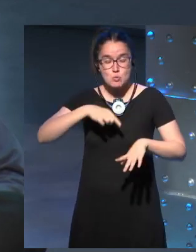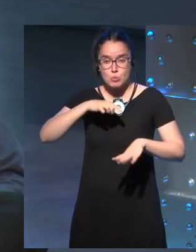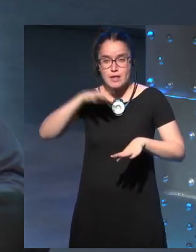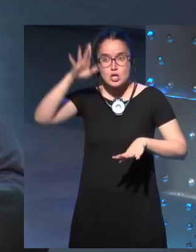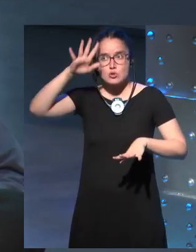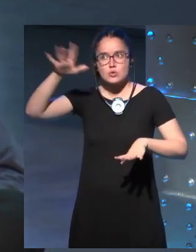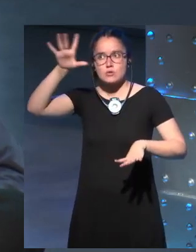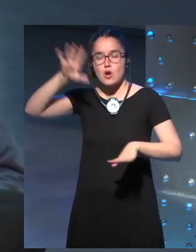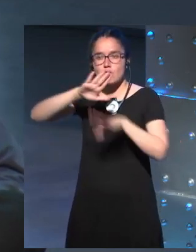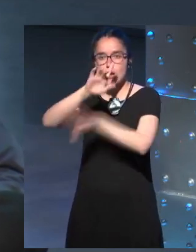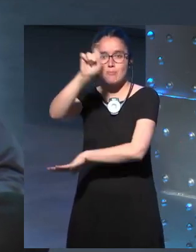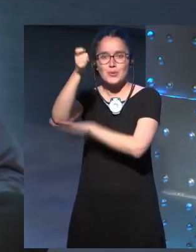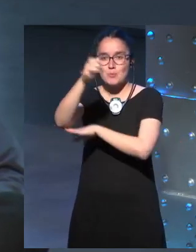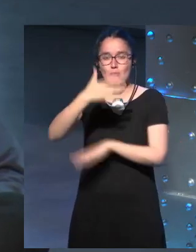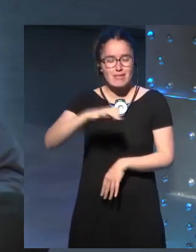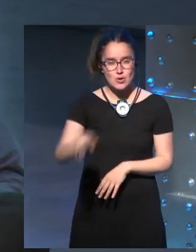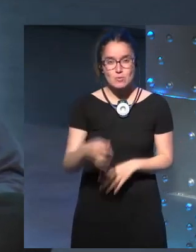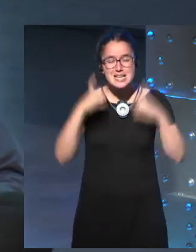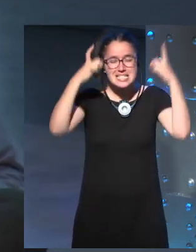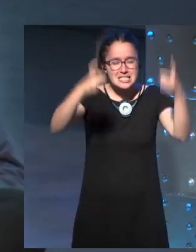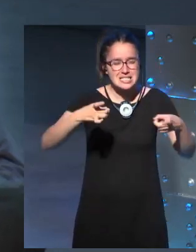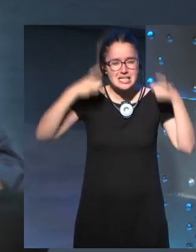You can try really hard and things are just going to